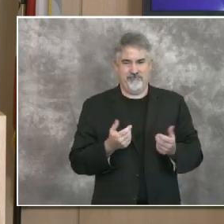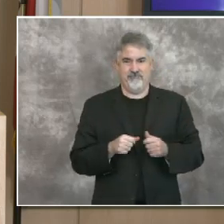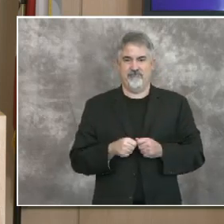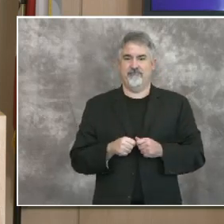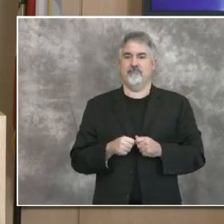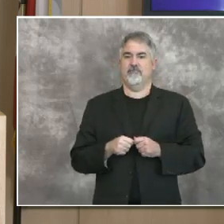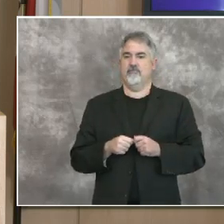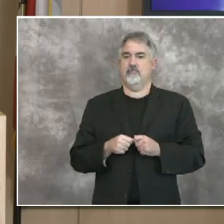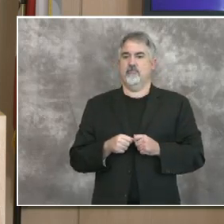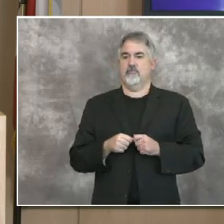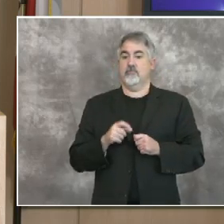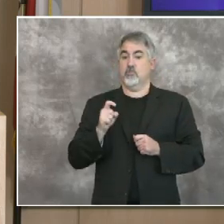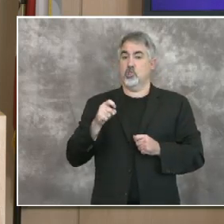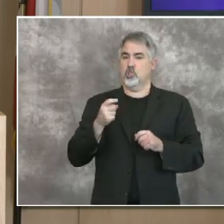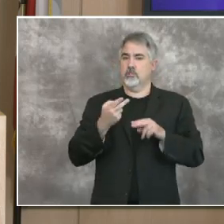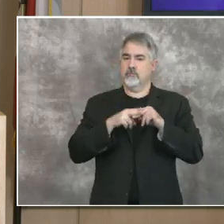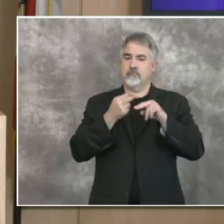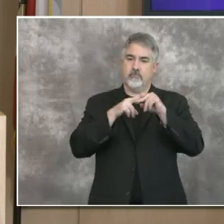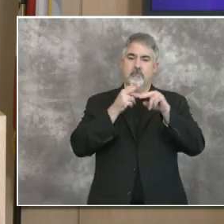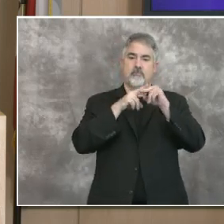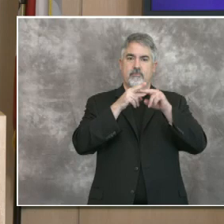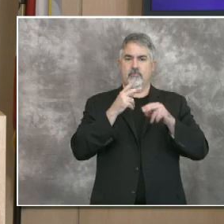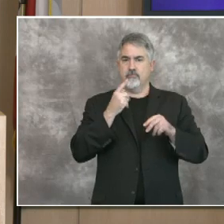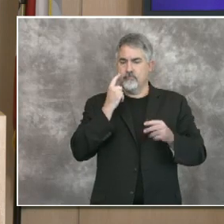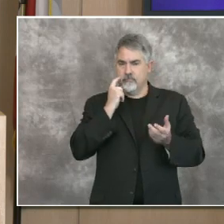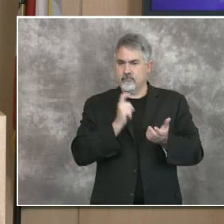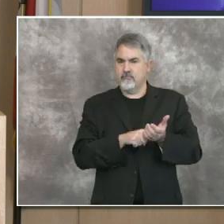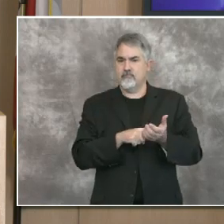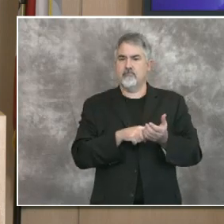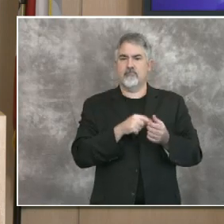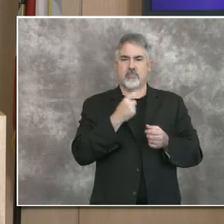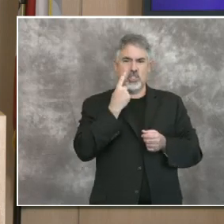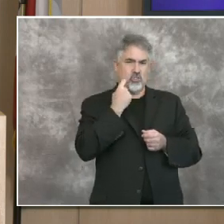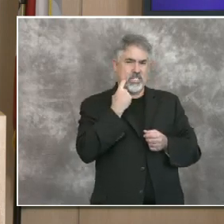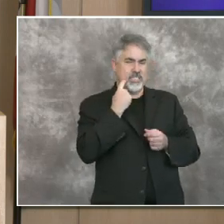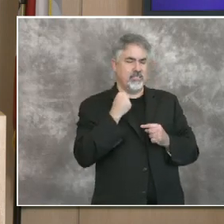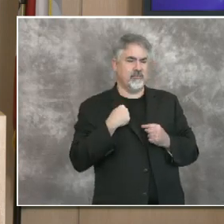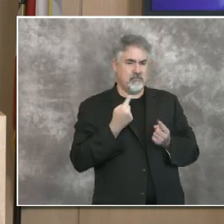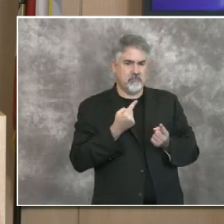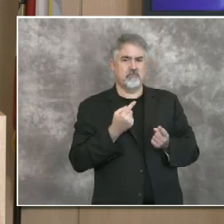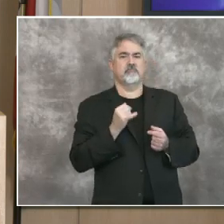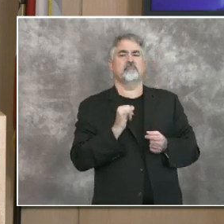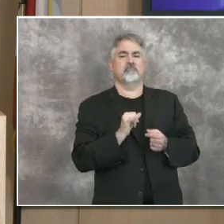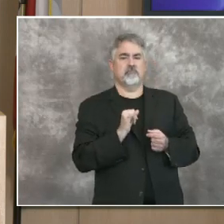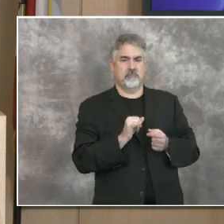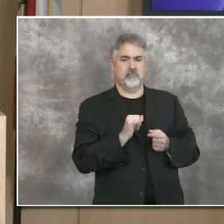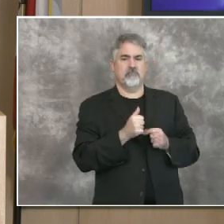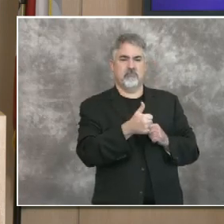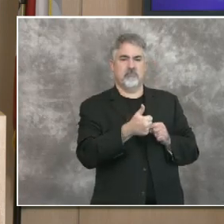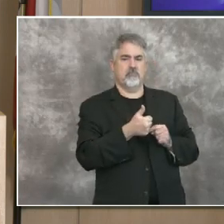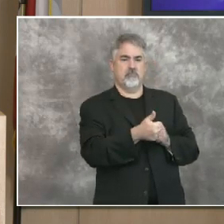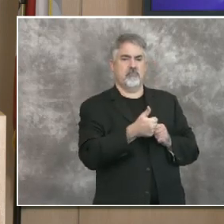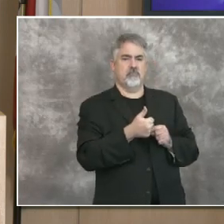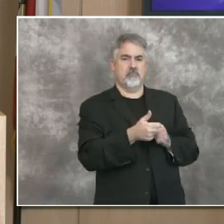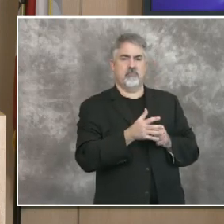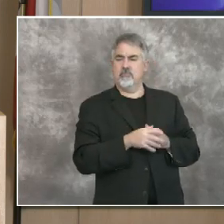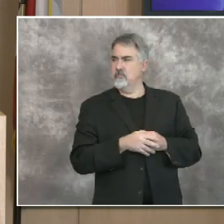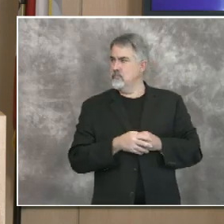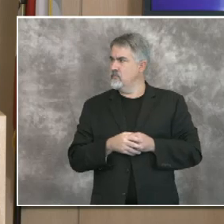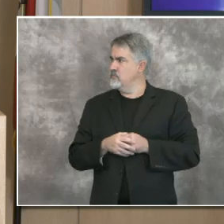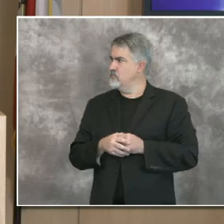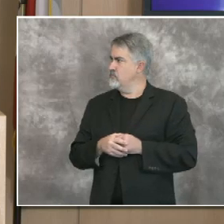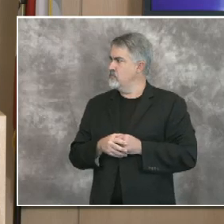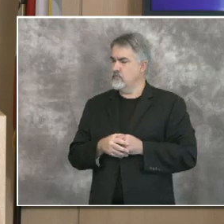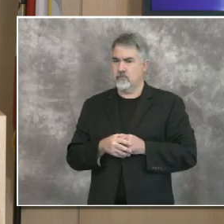are an increasing number of individuals with recent travel to or residing